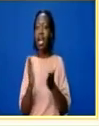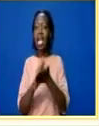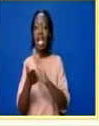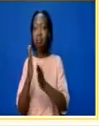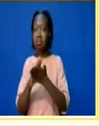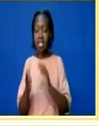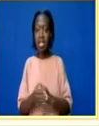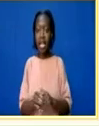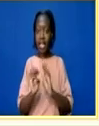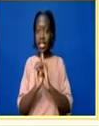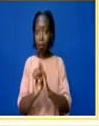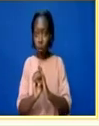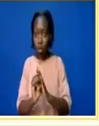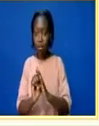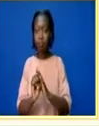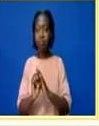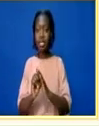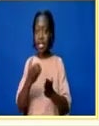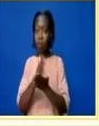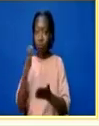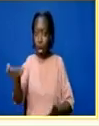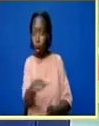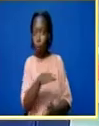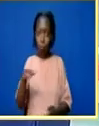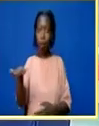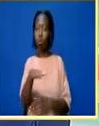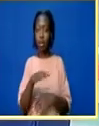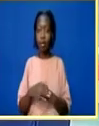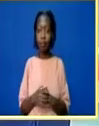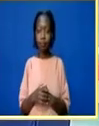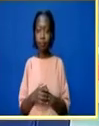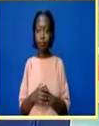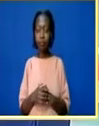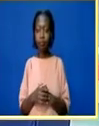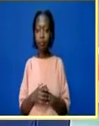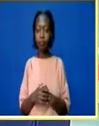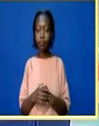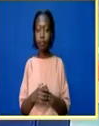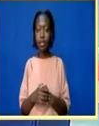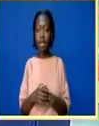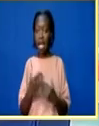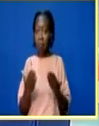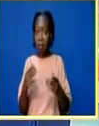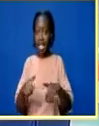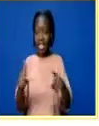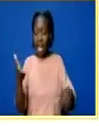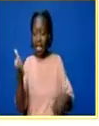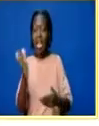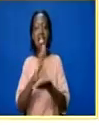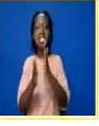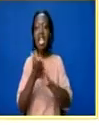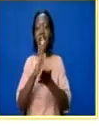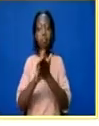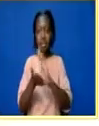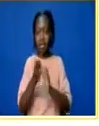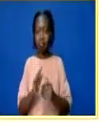fields have no ground cover. Yes. When you talk about ground cover, we are talking about things that cover the ground. And especially, not things